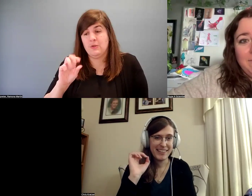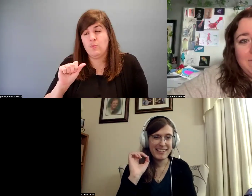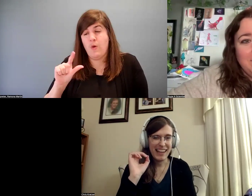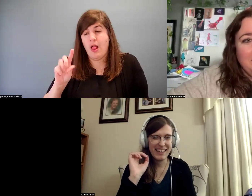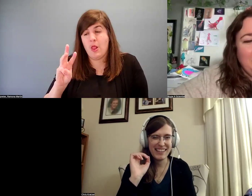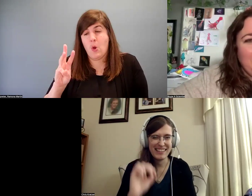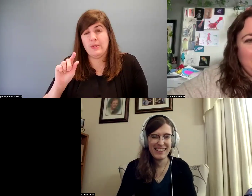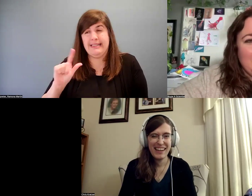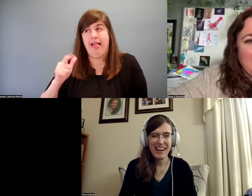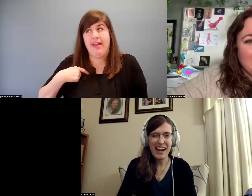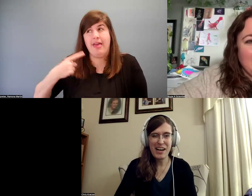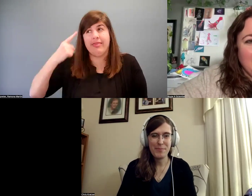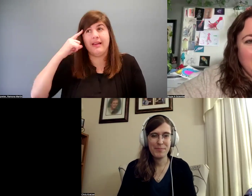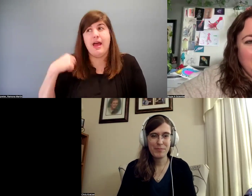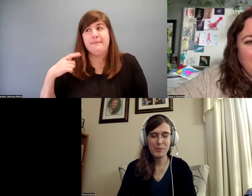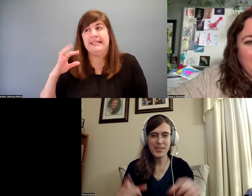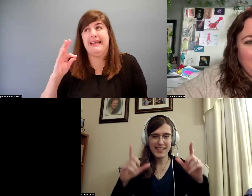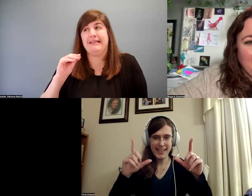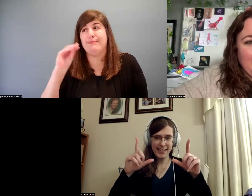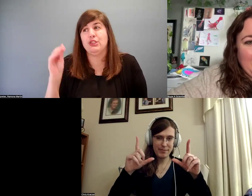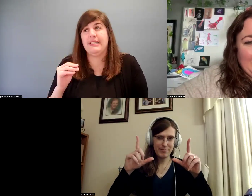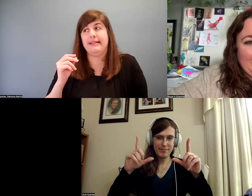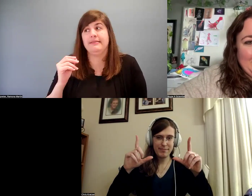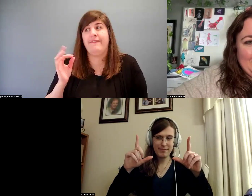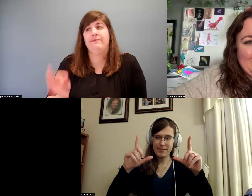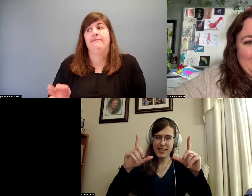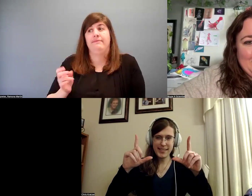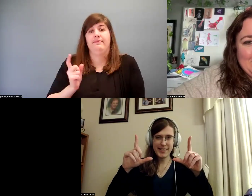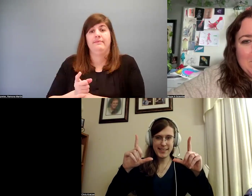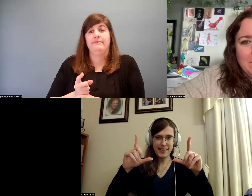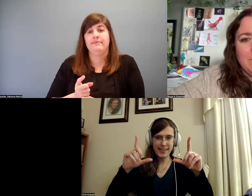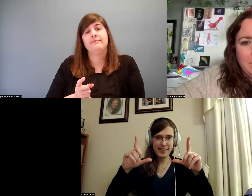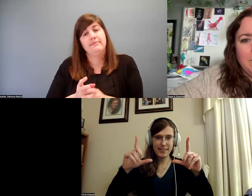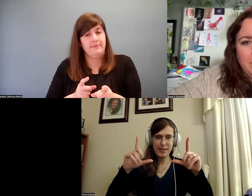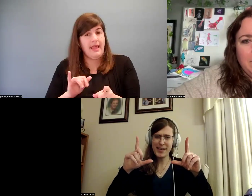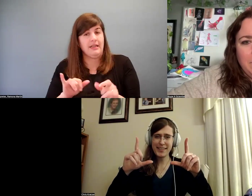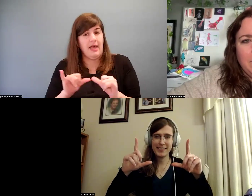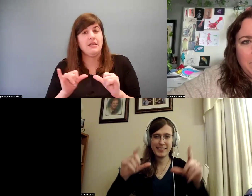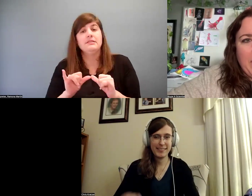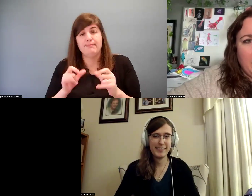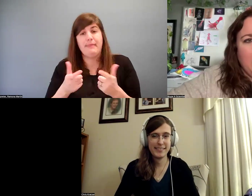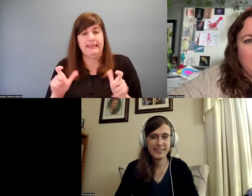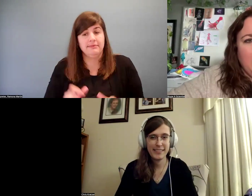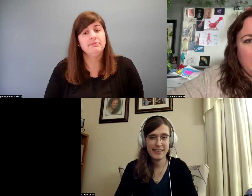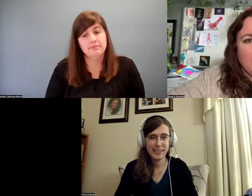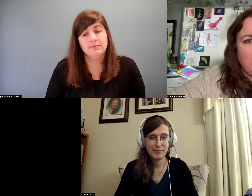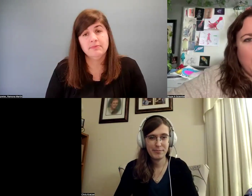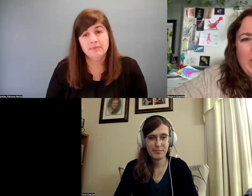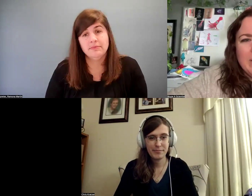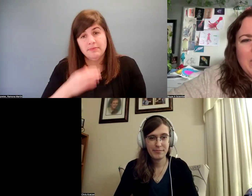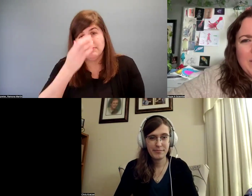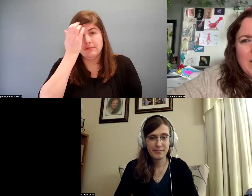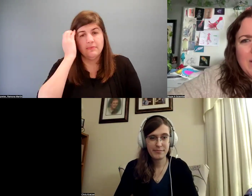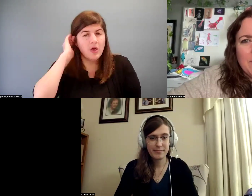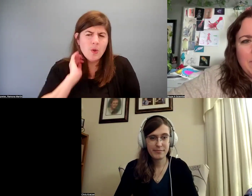that. Sounds Um, which is like this, I think. They're big. big. That's cool.